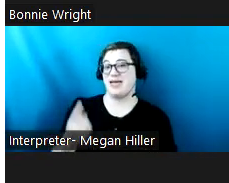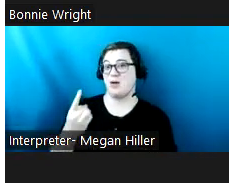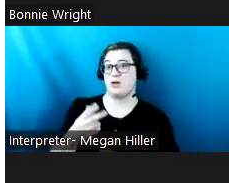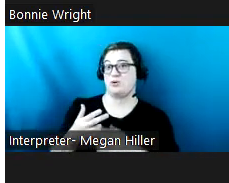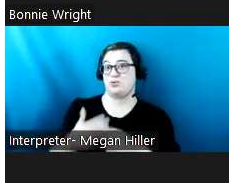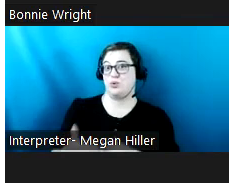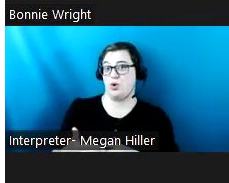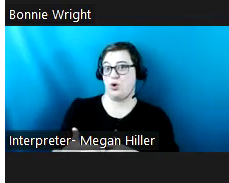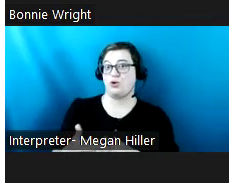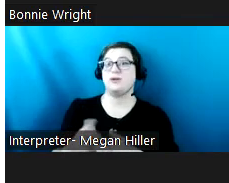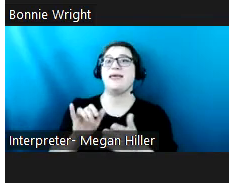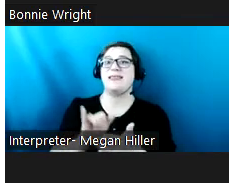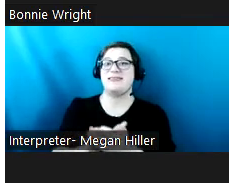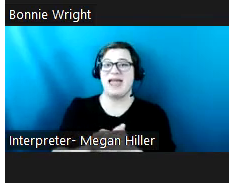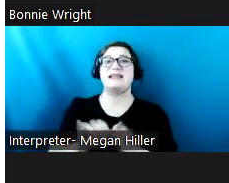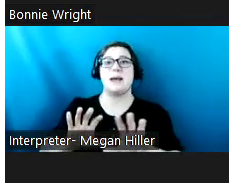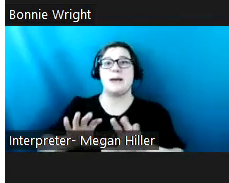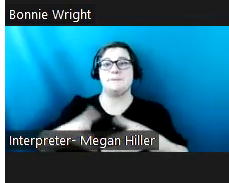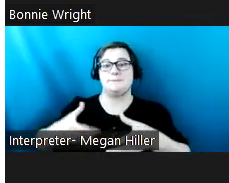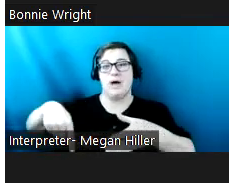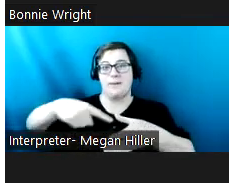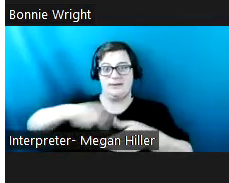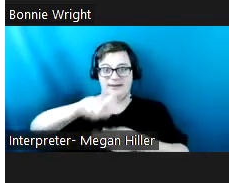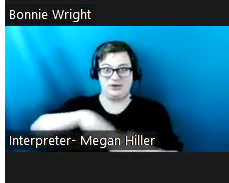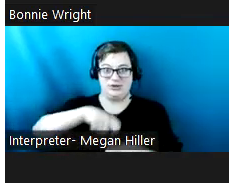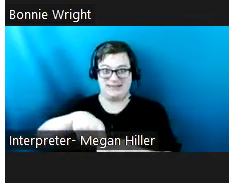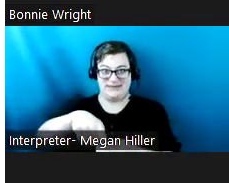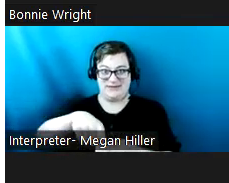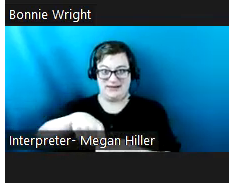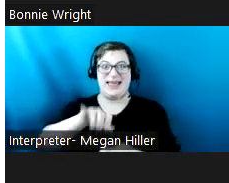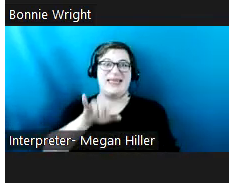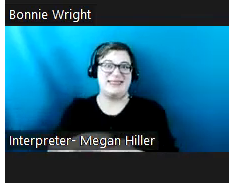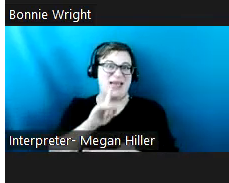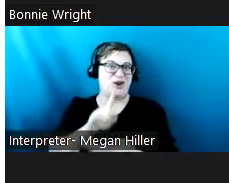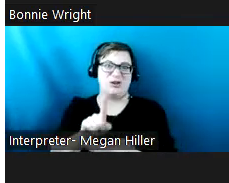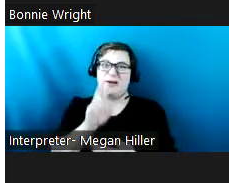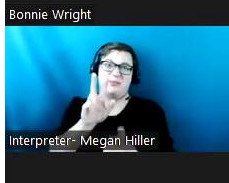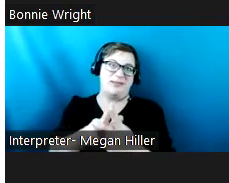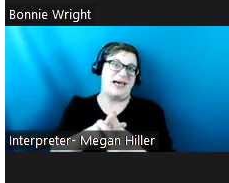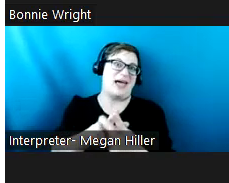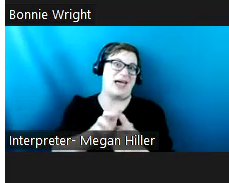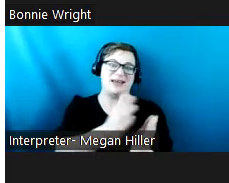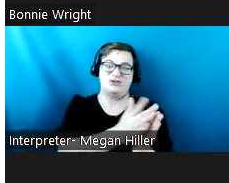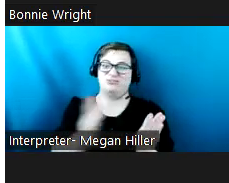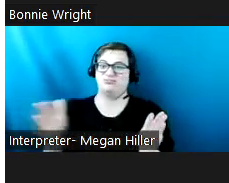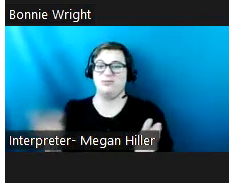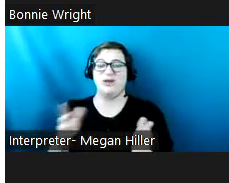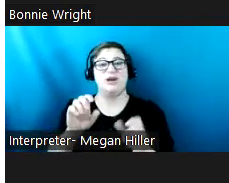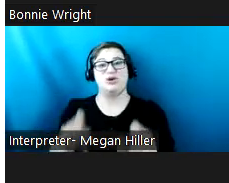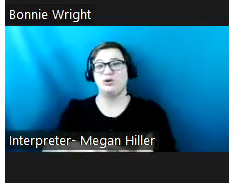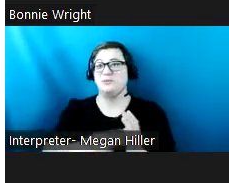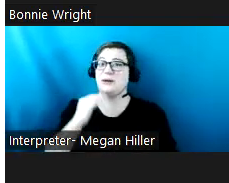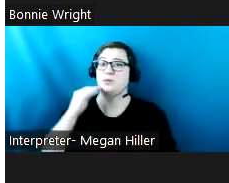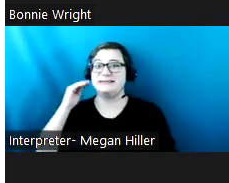a population specific endorsement and could be across the continuum. So it could be residential